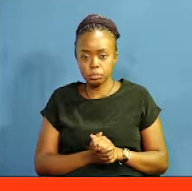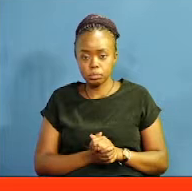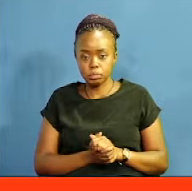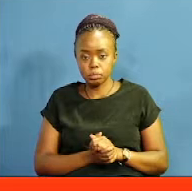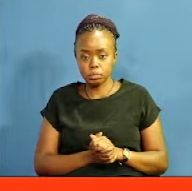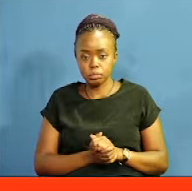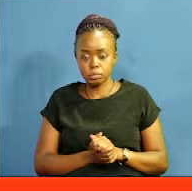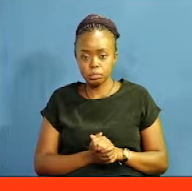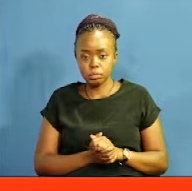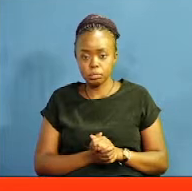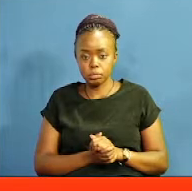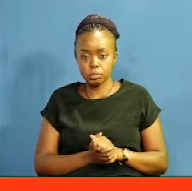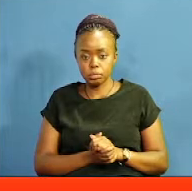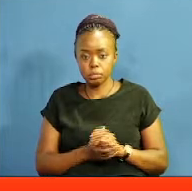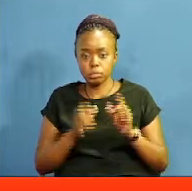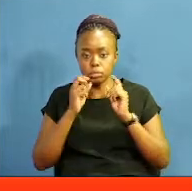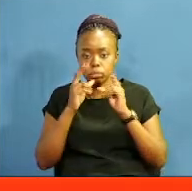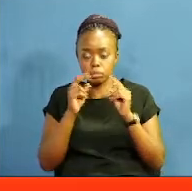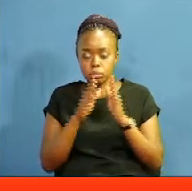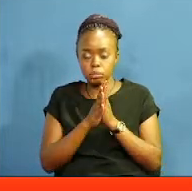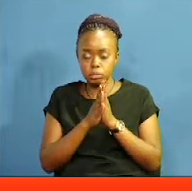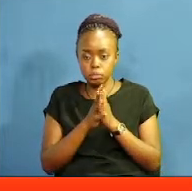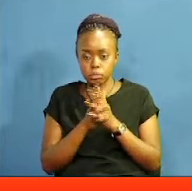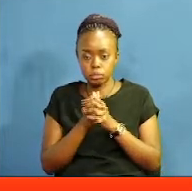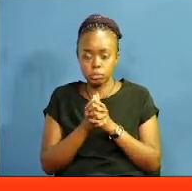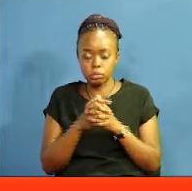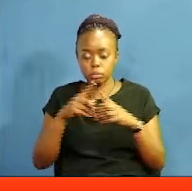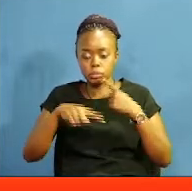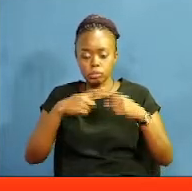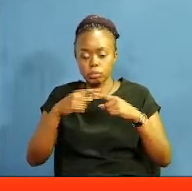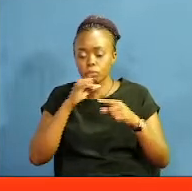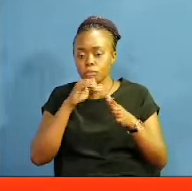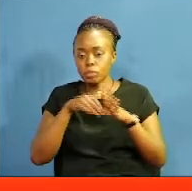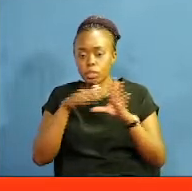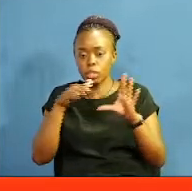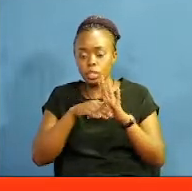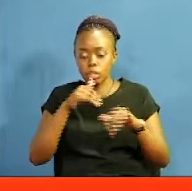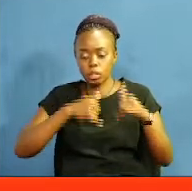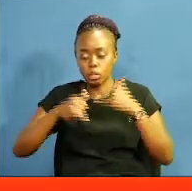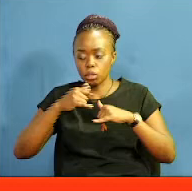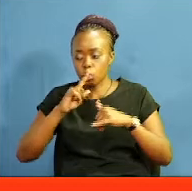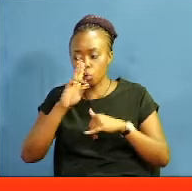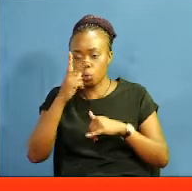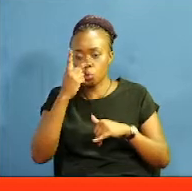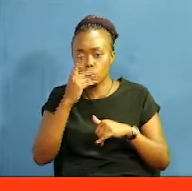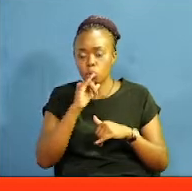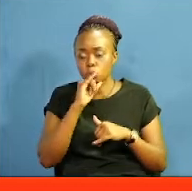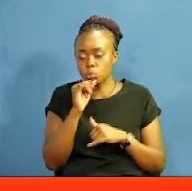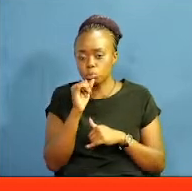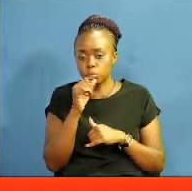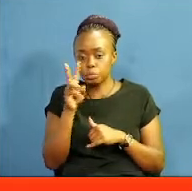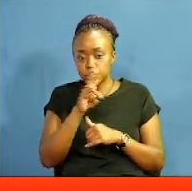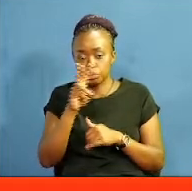Malala. Despite that, Wakili, yes. When this alliance was coming into play, the One Kenya Alliance,